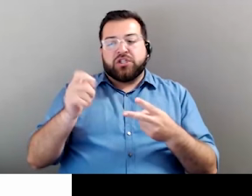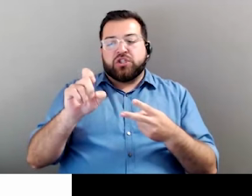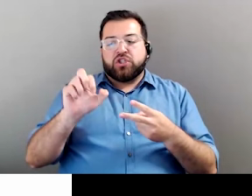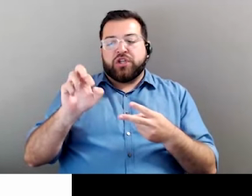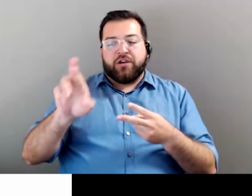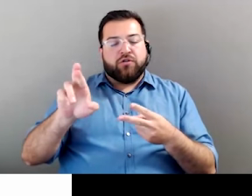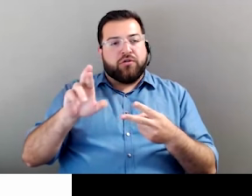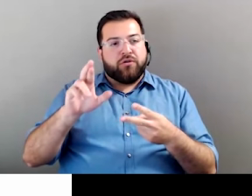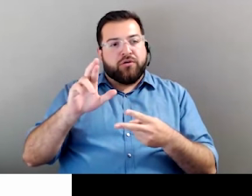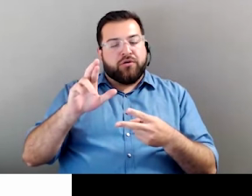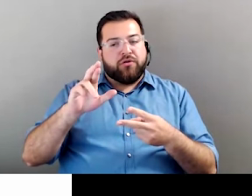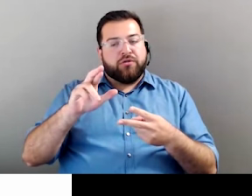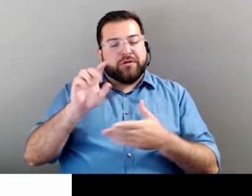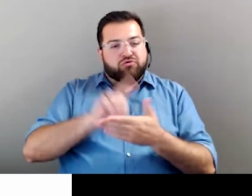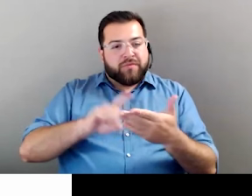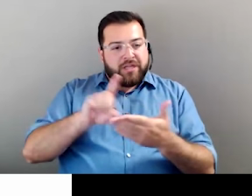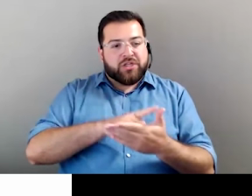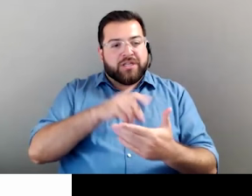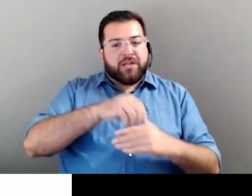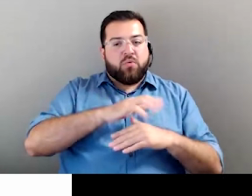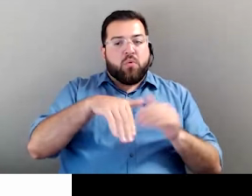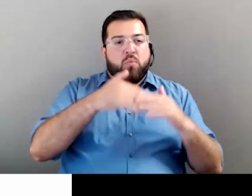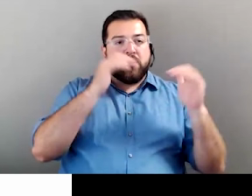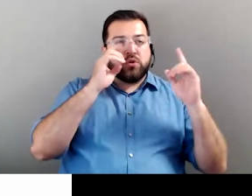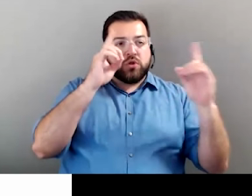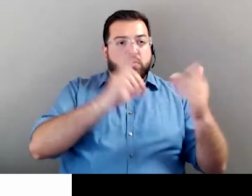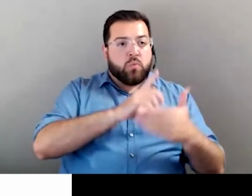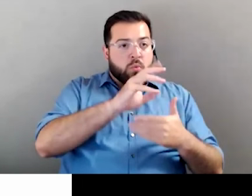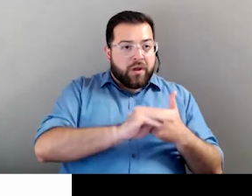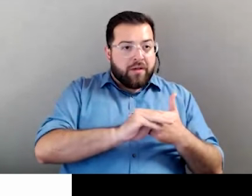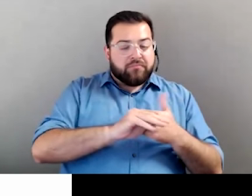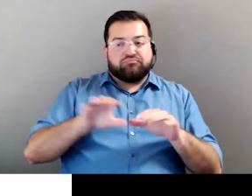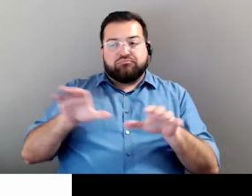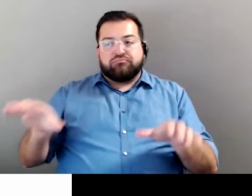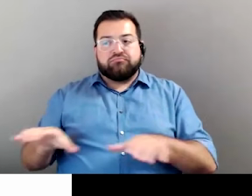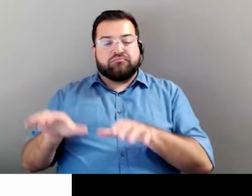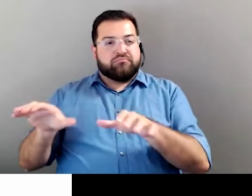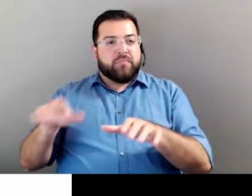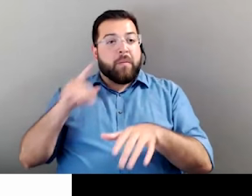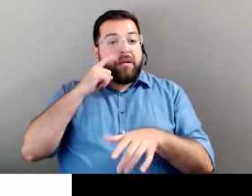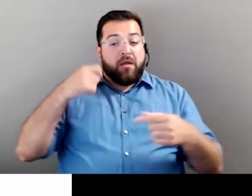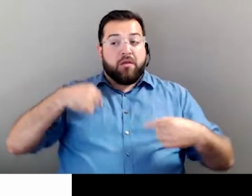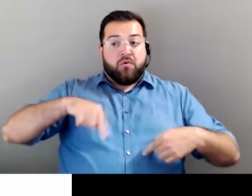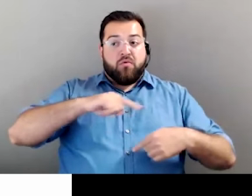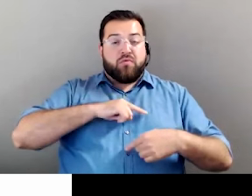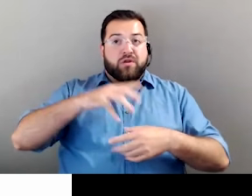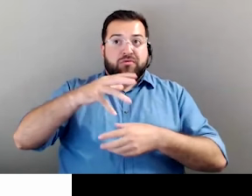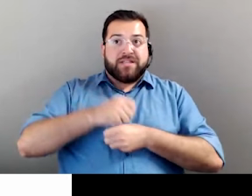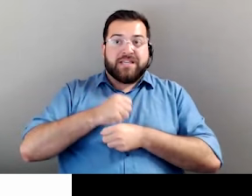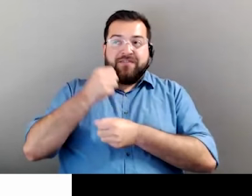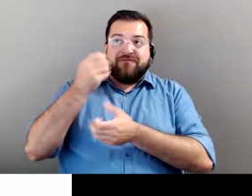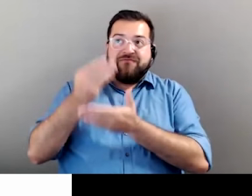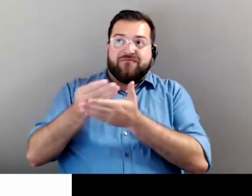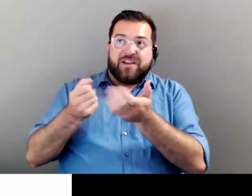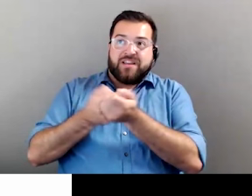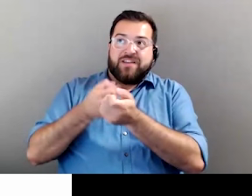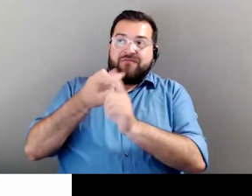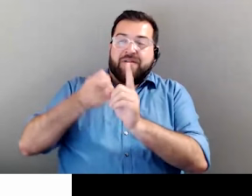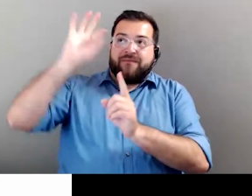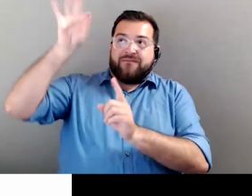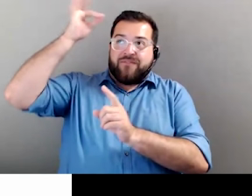educational programs and activities, because we are an institution that receives federal funding because we get financial aid. So it applies